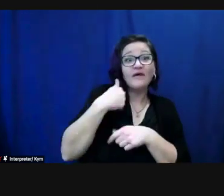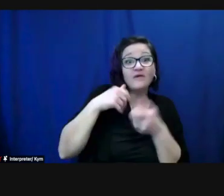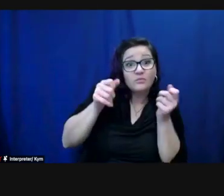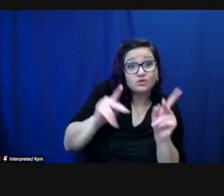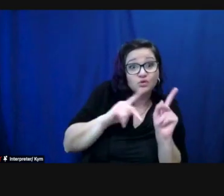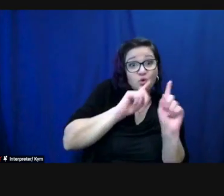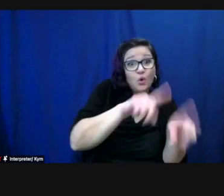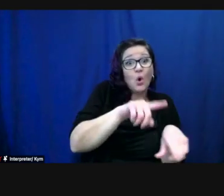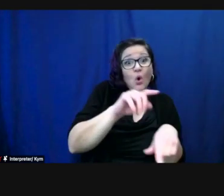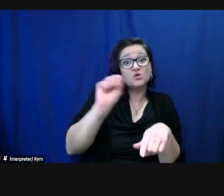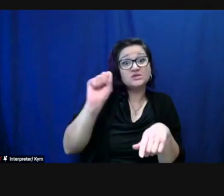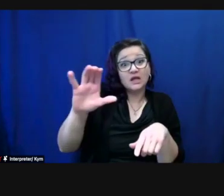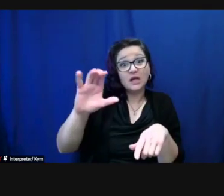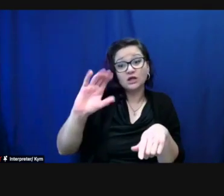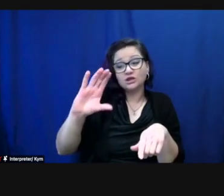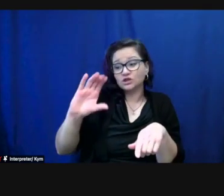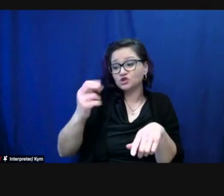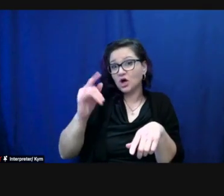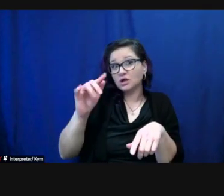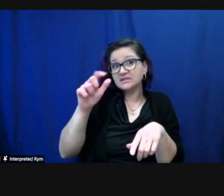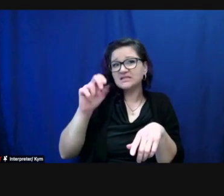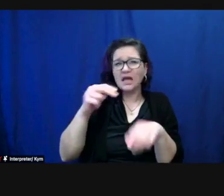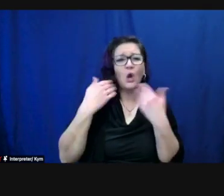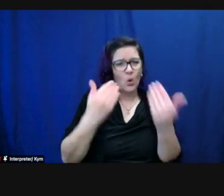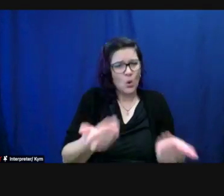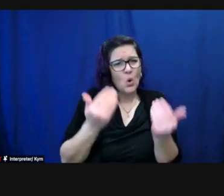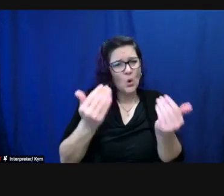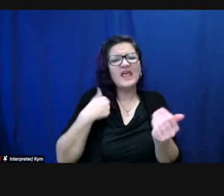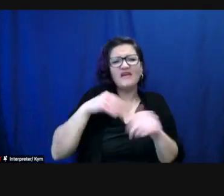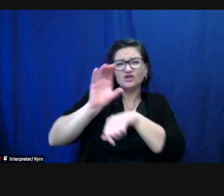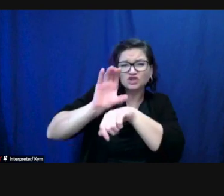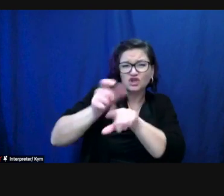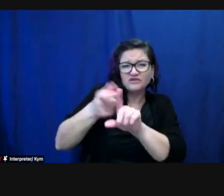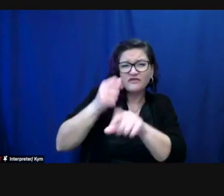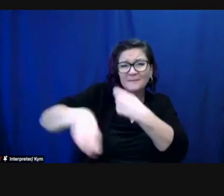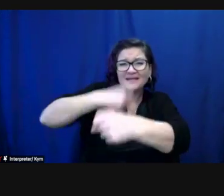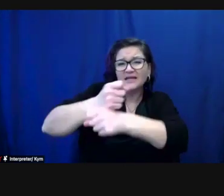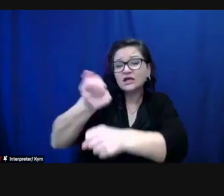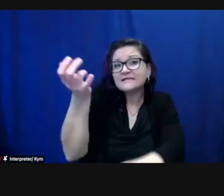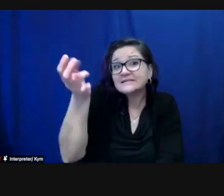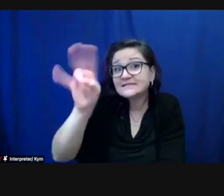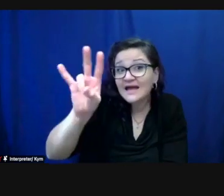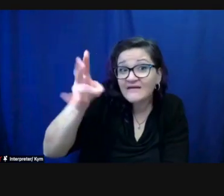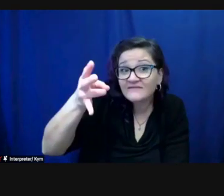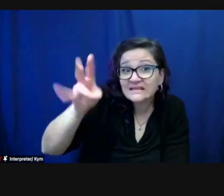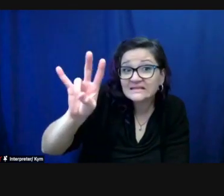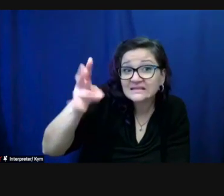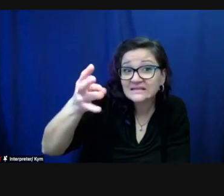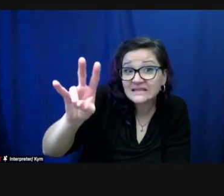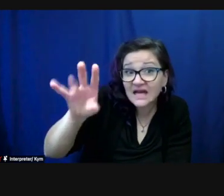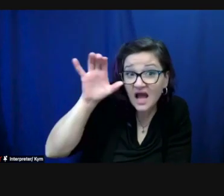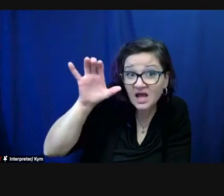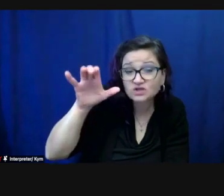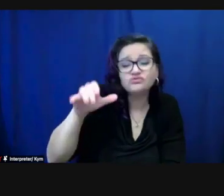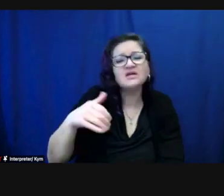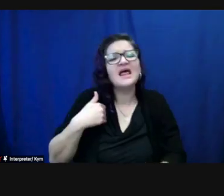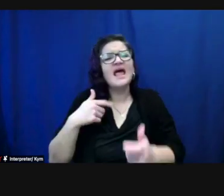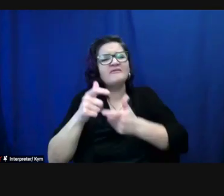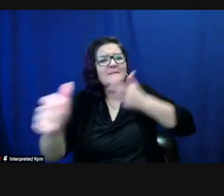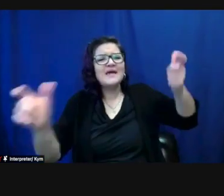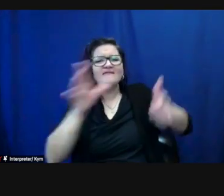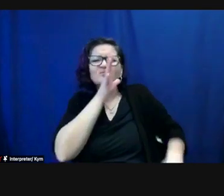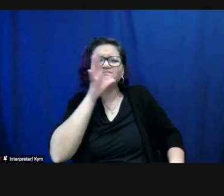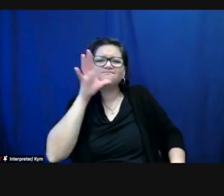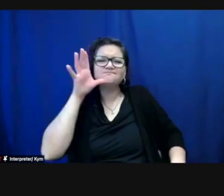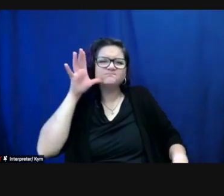really want to visit it. They've got churches from the 1700s. They're surrounded by plantations where slaves